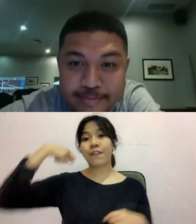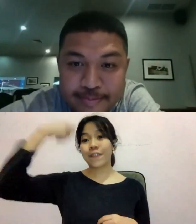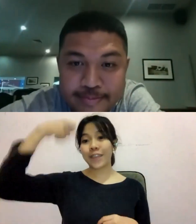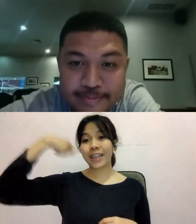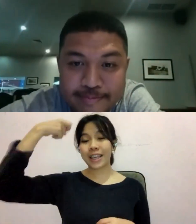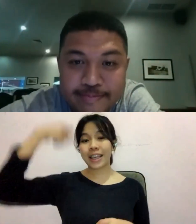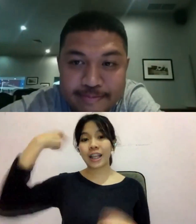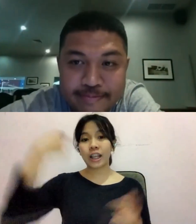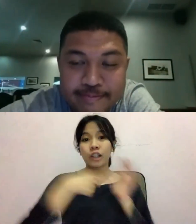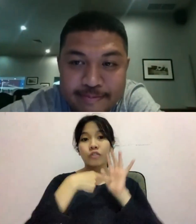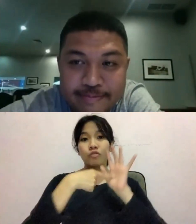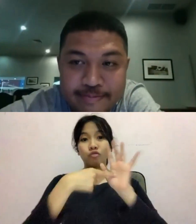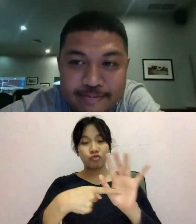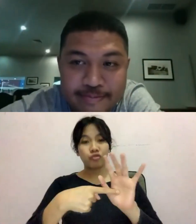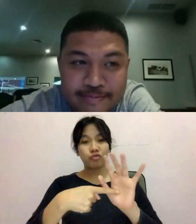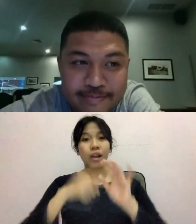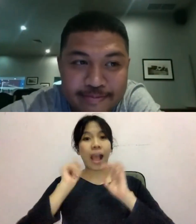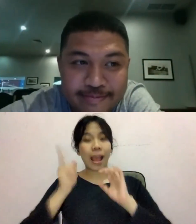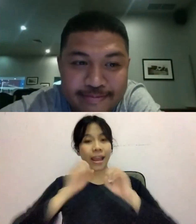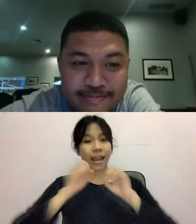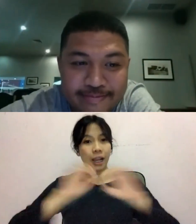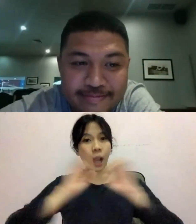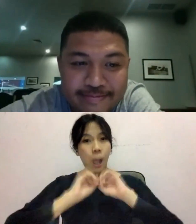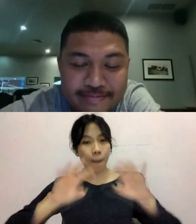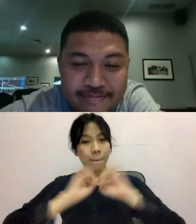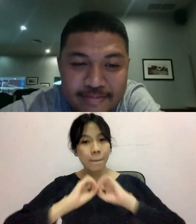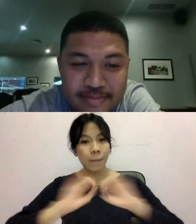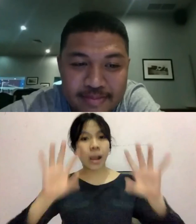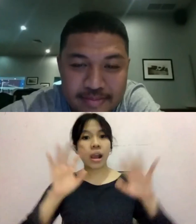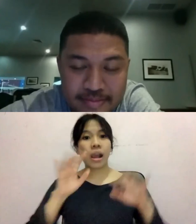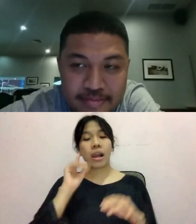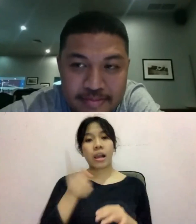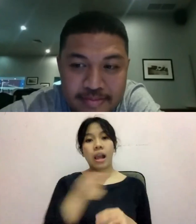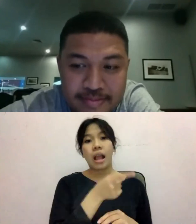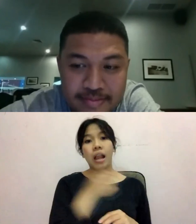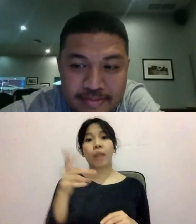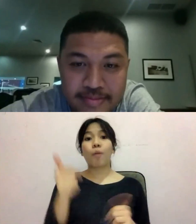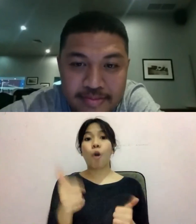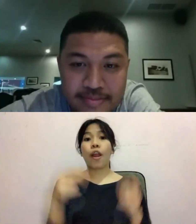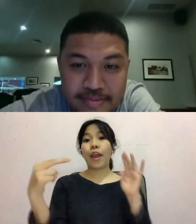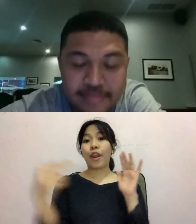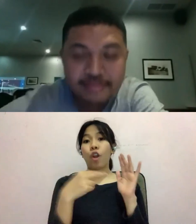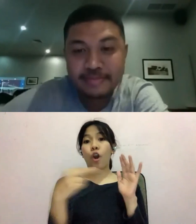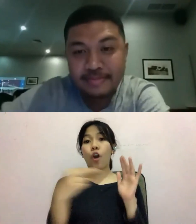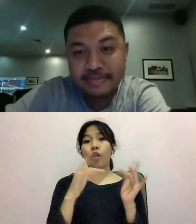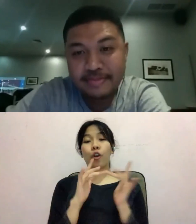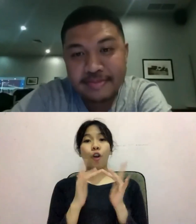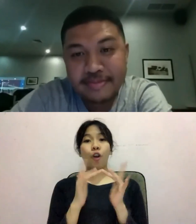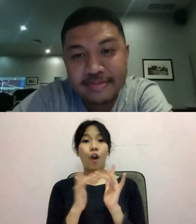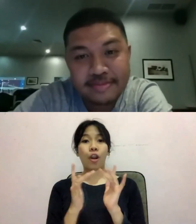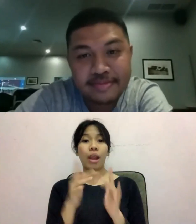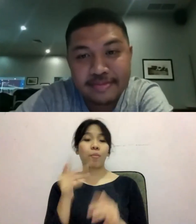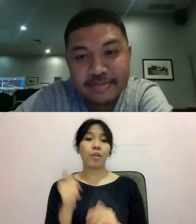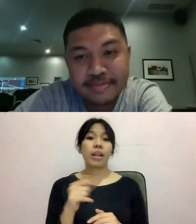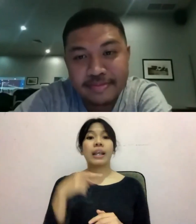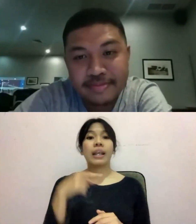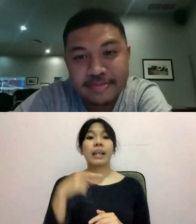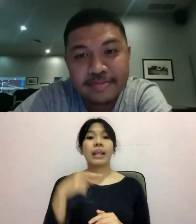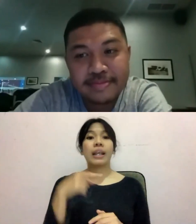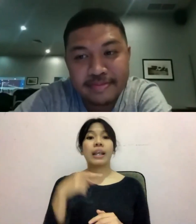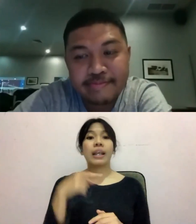ongoing, and the 5 films will still be available to watch online until Sunday, March 27th,